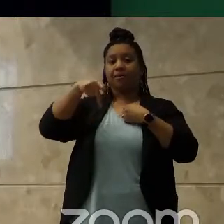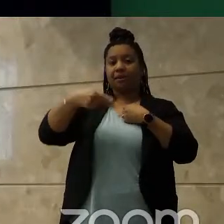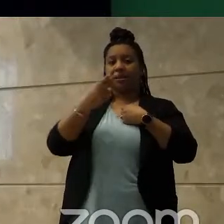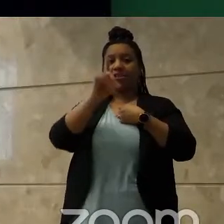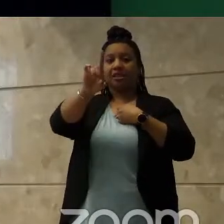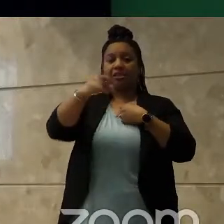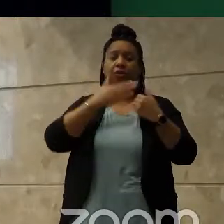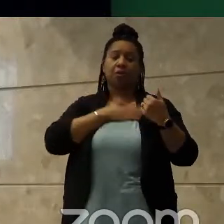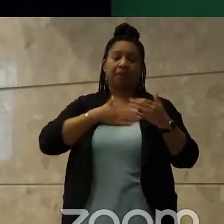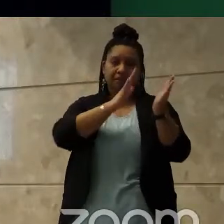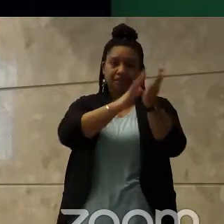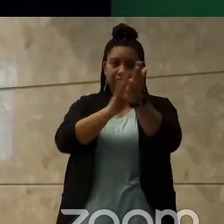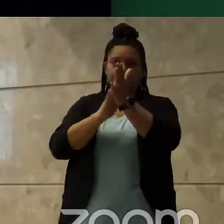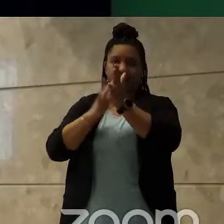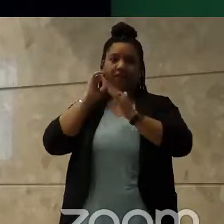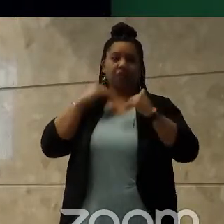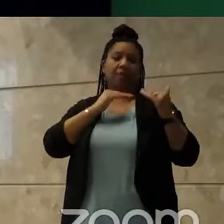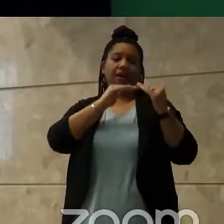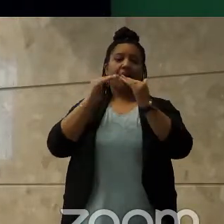round of applause for that.